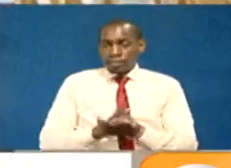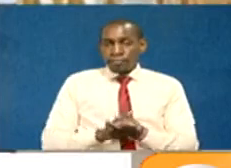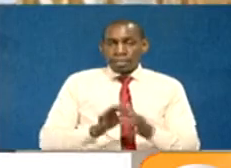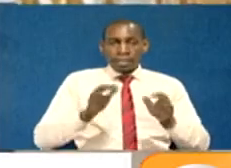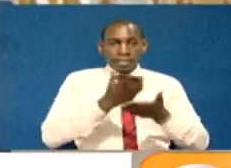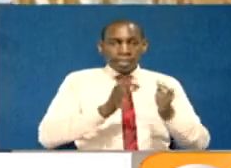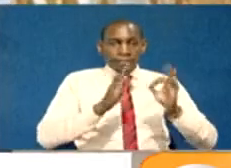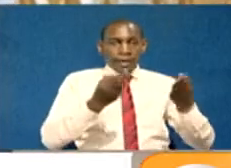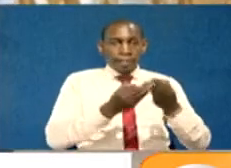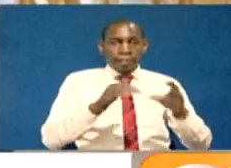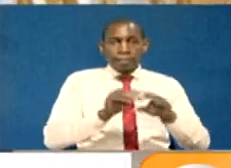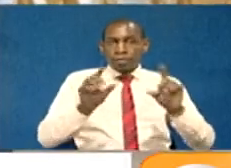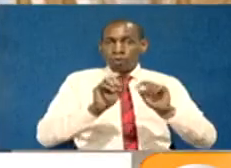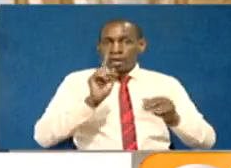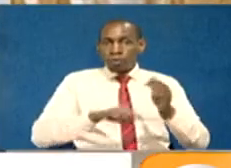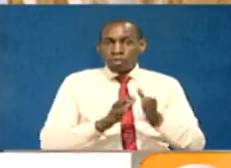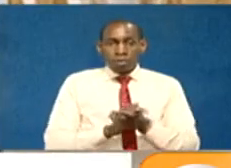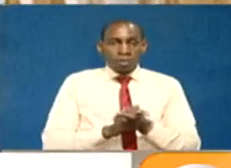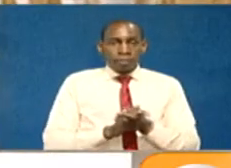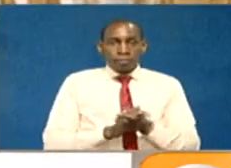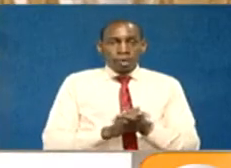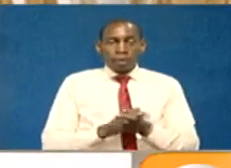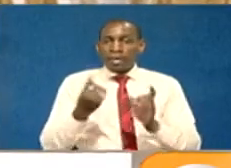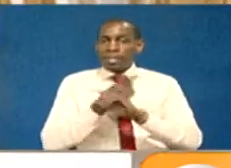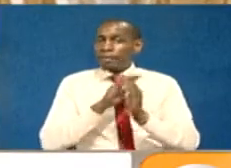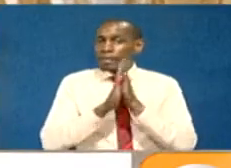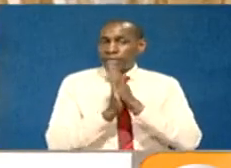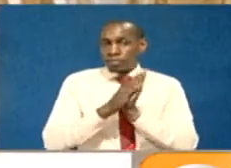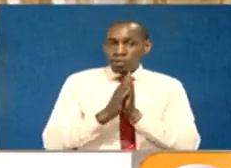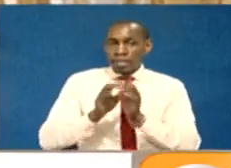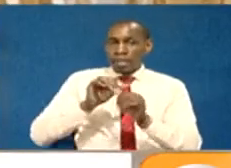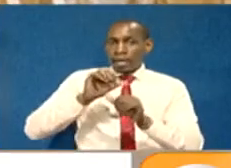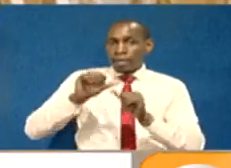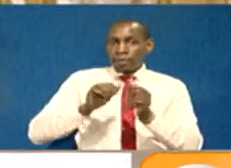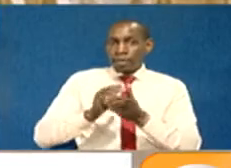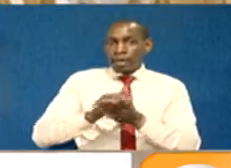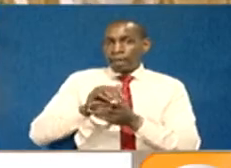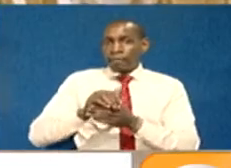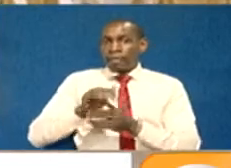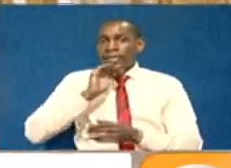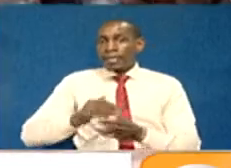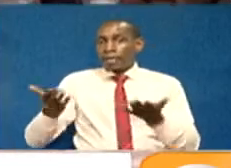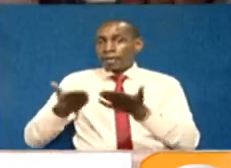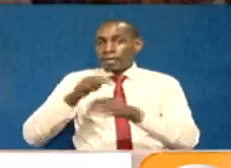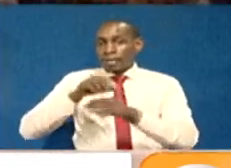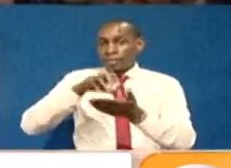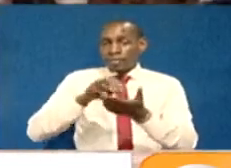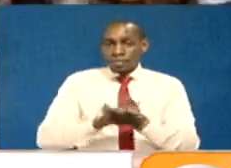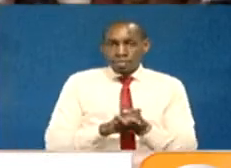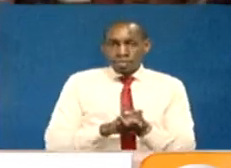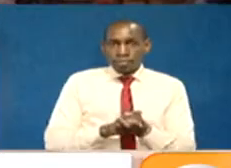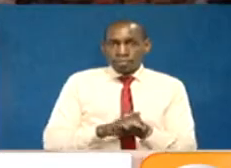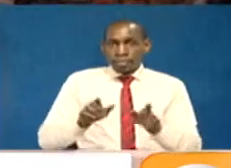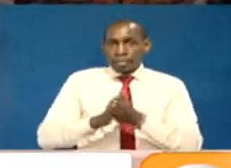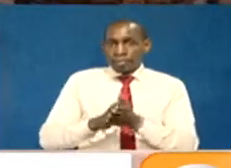some family members are reported to have had different versions on the whereabouts of some members during the incident. Measurements